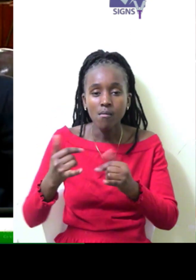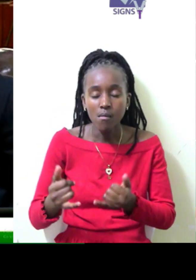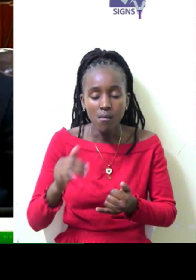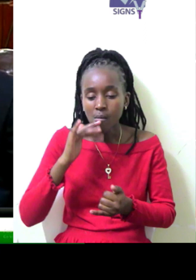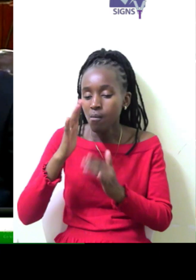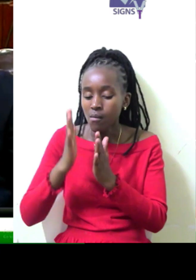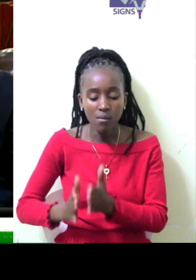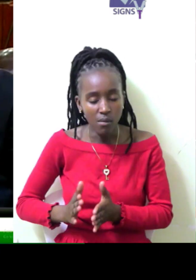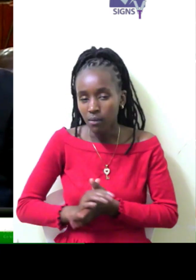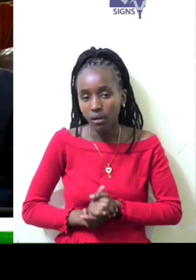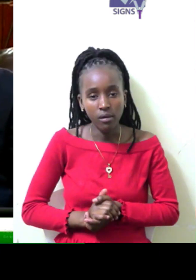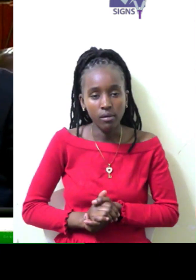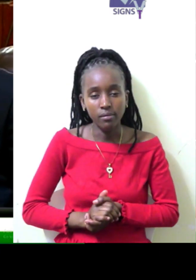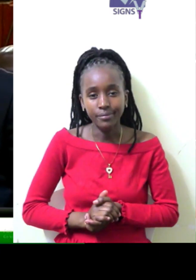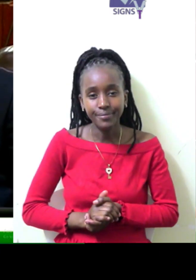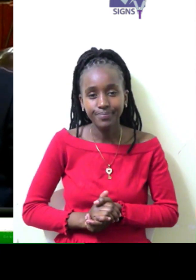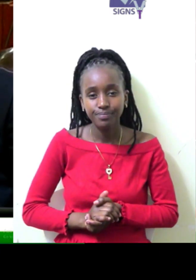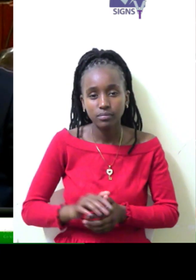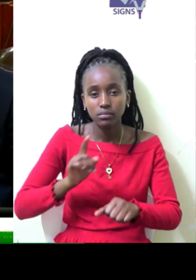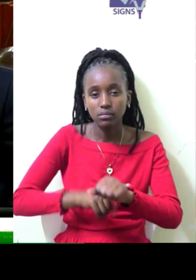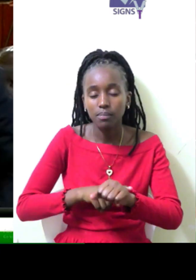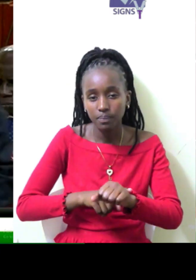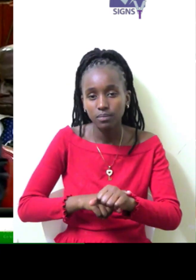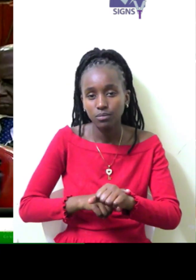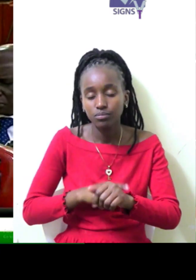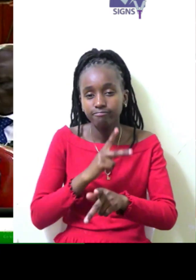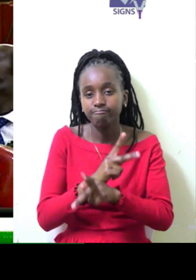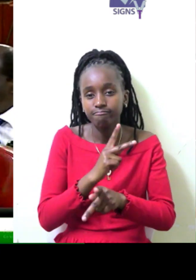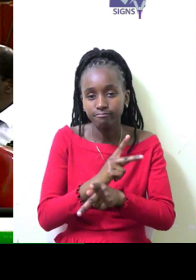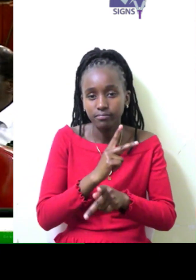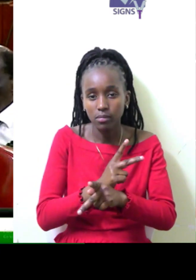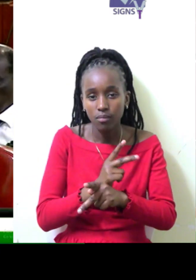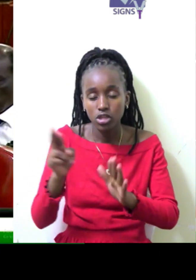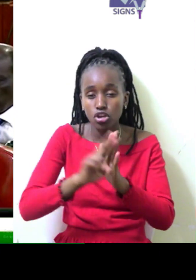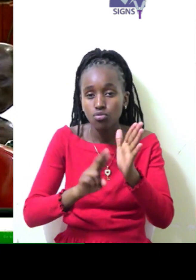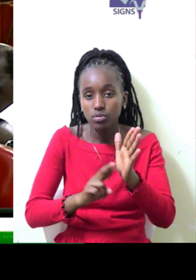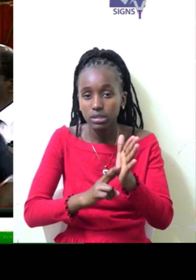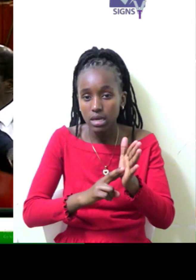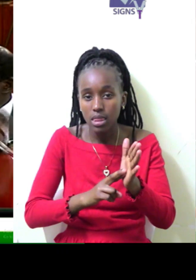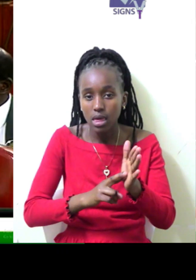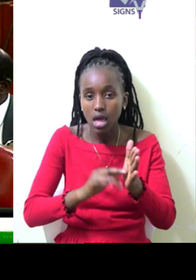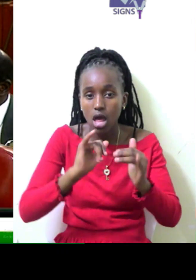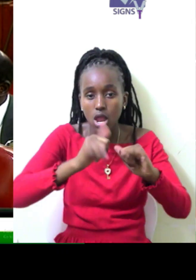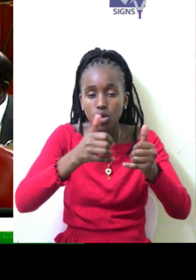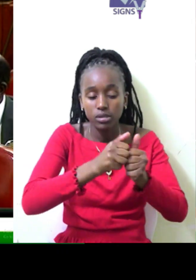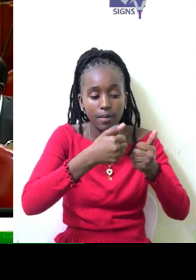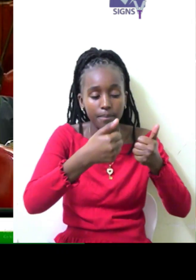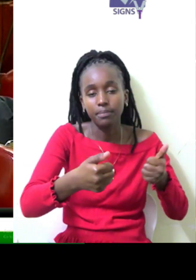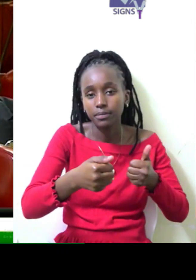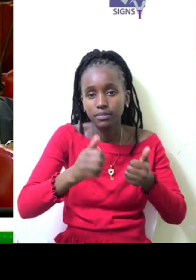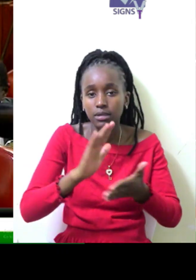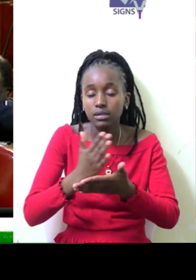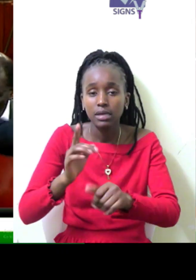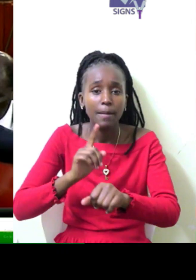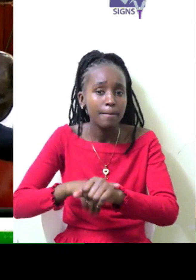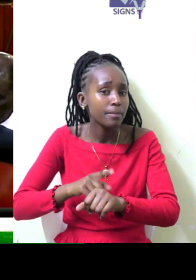Speaker, when the terms were gazetted for some officers, particularly the members here, the annual salary